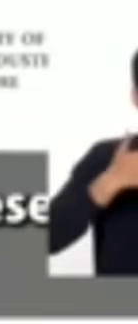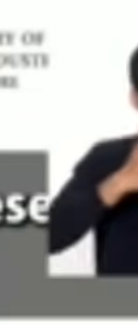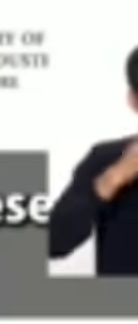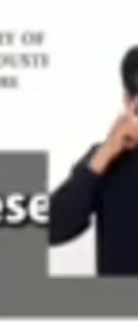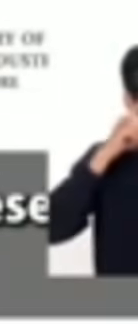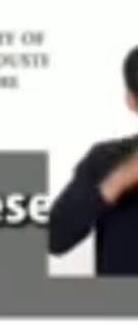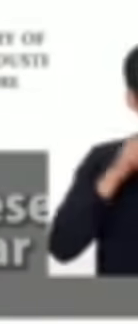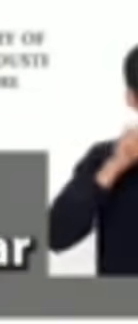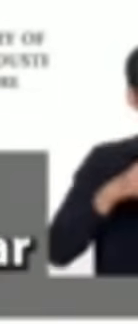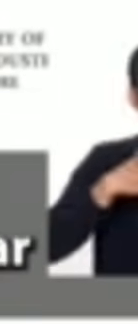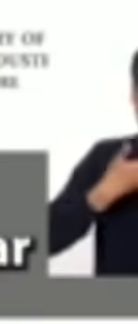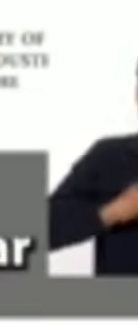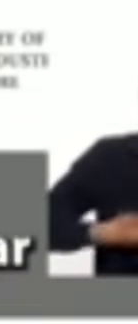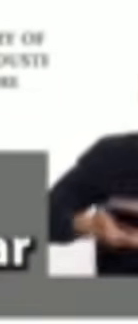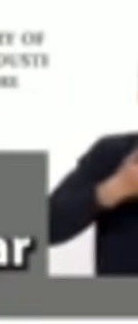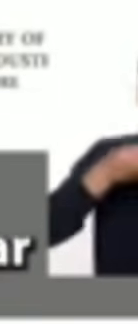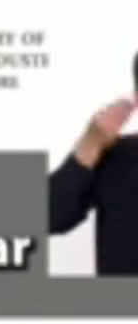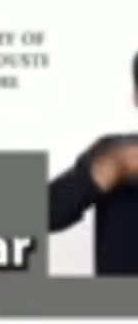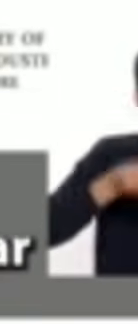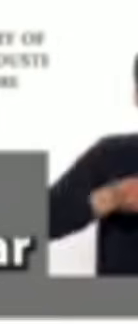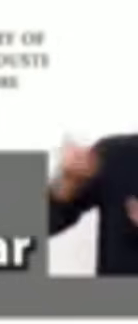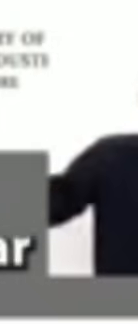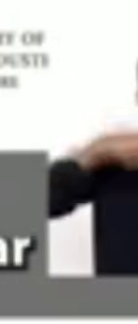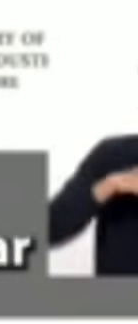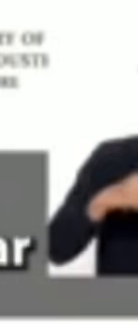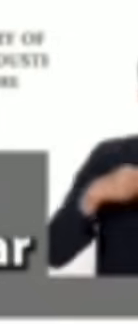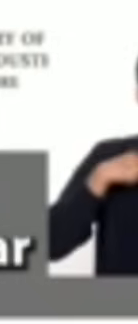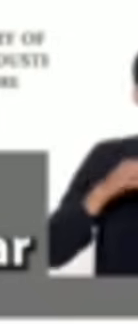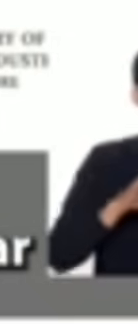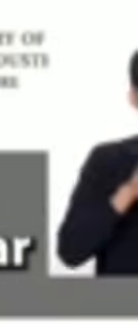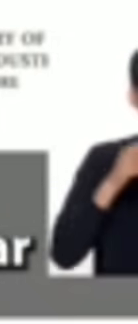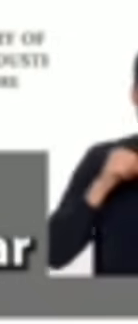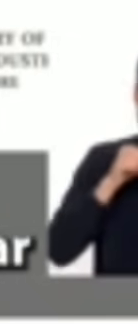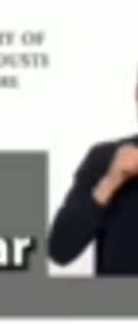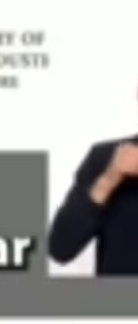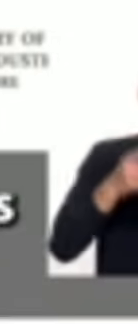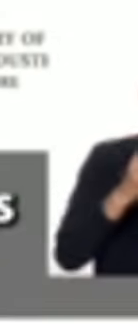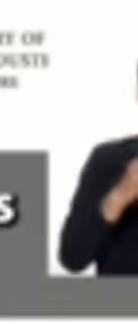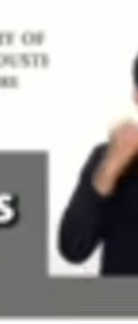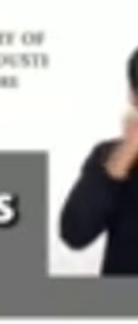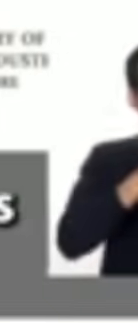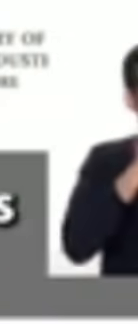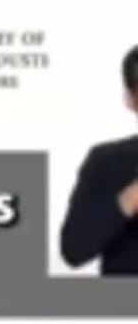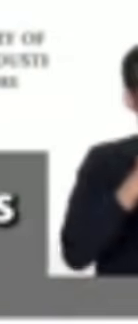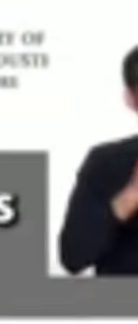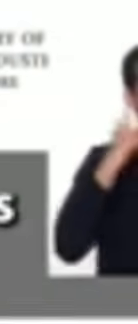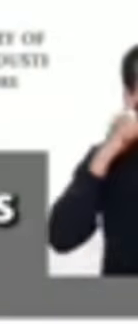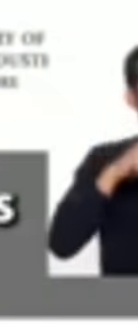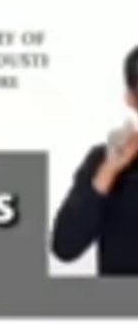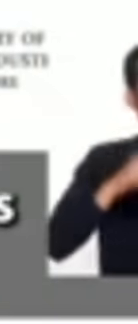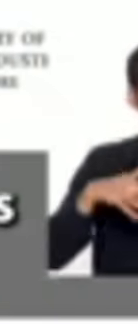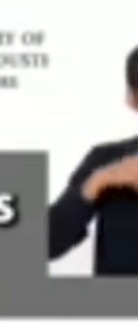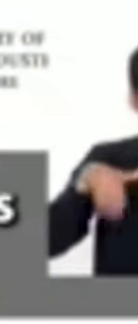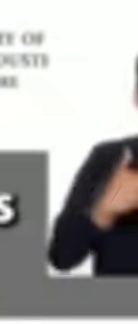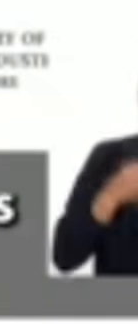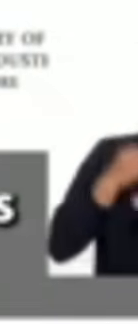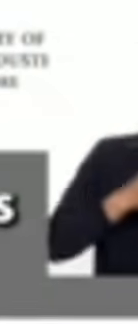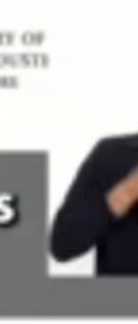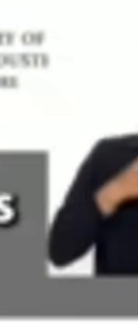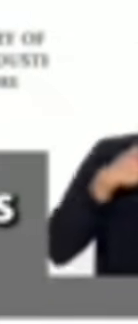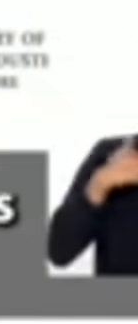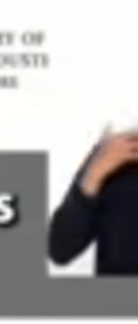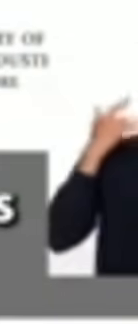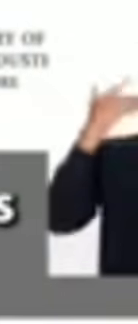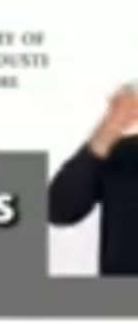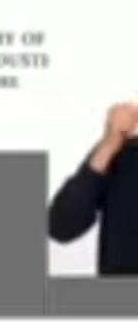shared interests in trade, investment, sustainable development, and our work in partnership to address our current as well